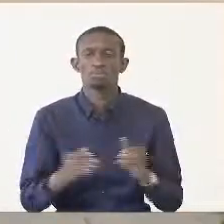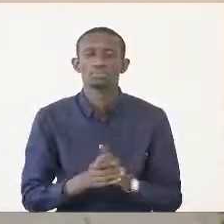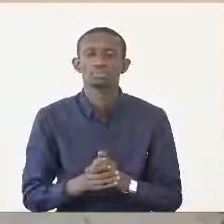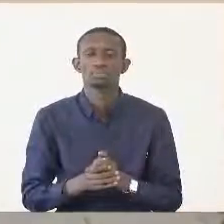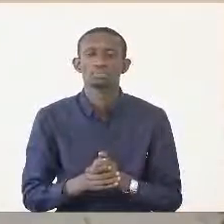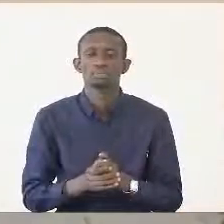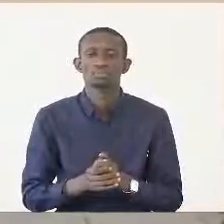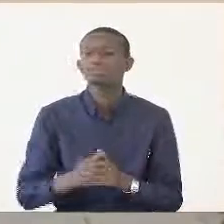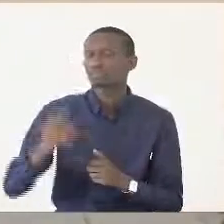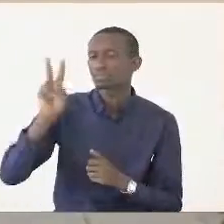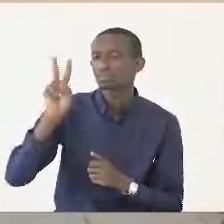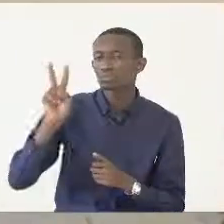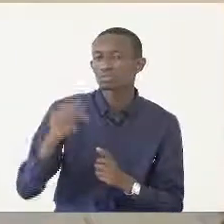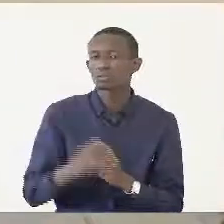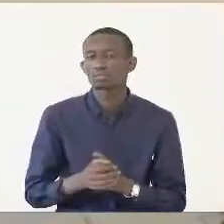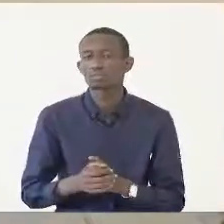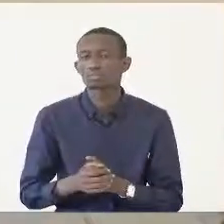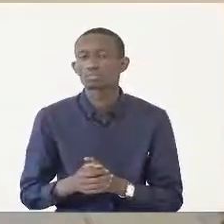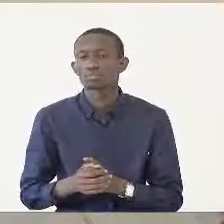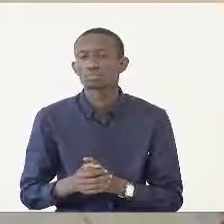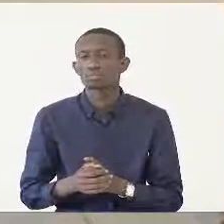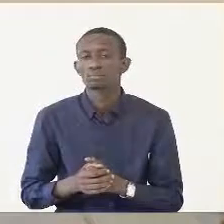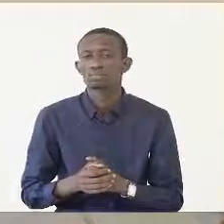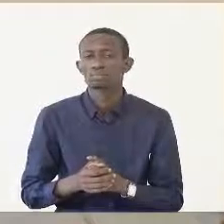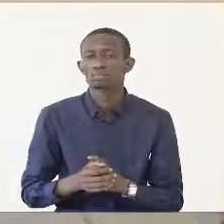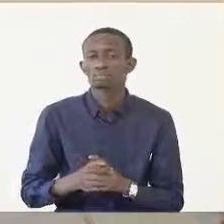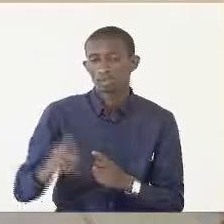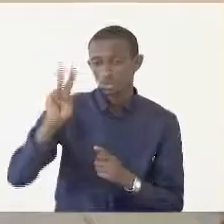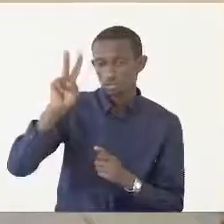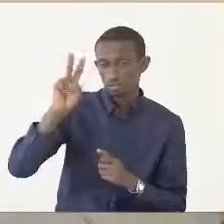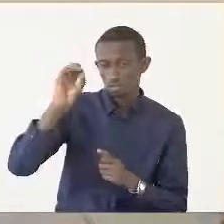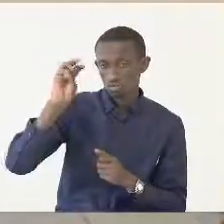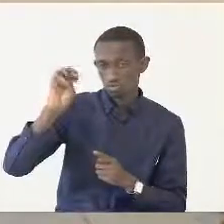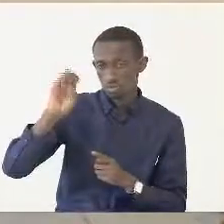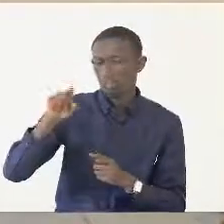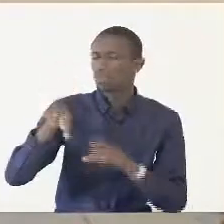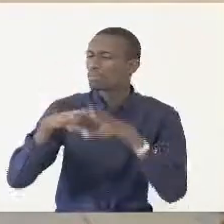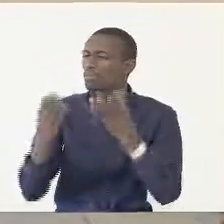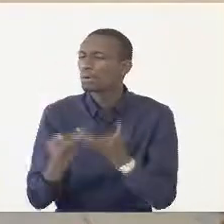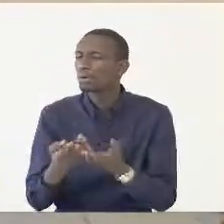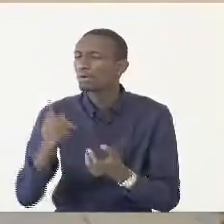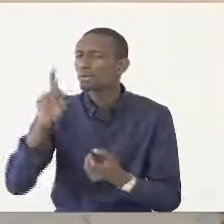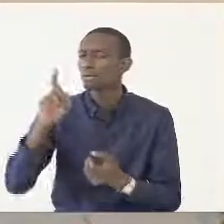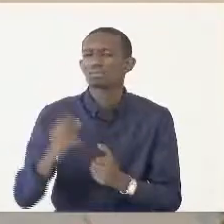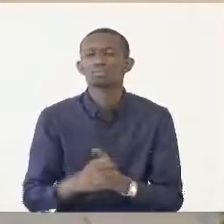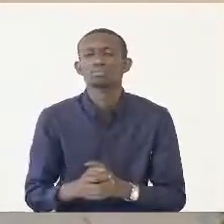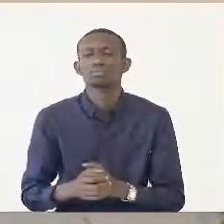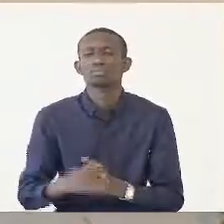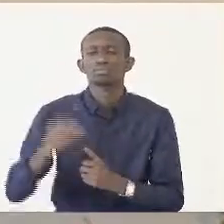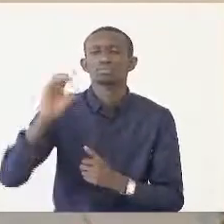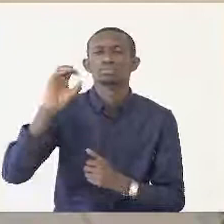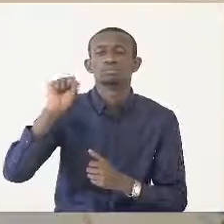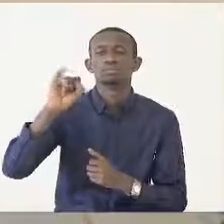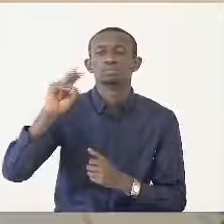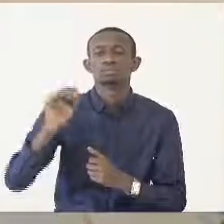a V omega. No, this is of the white sine theta of